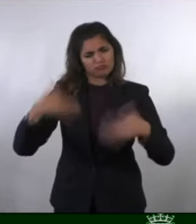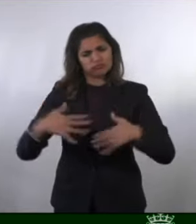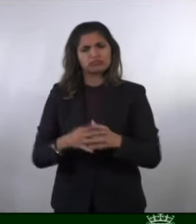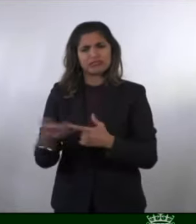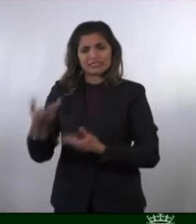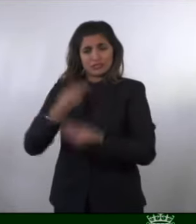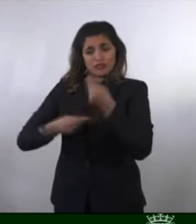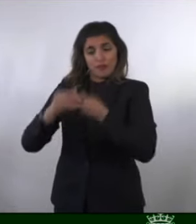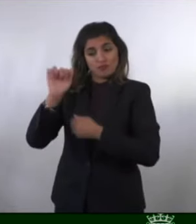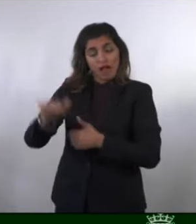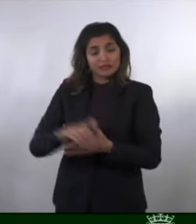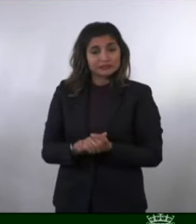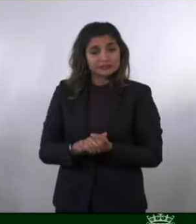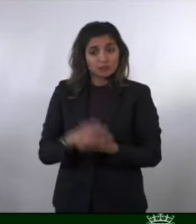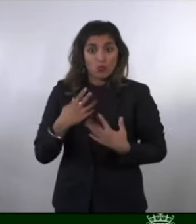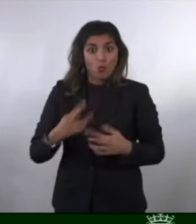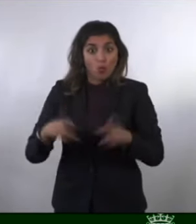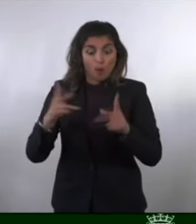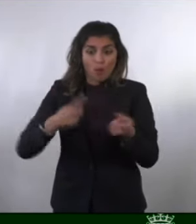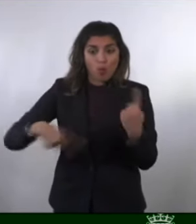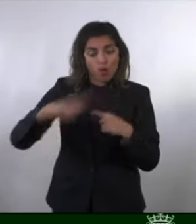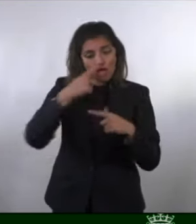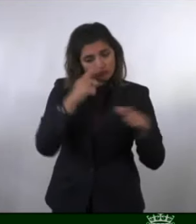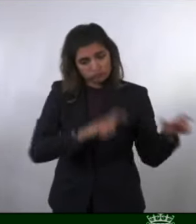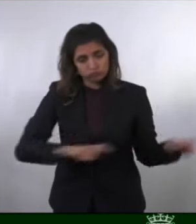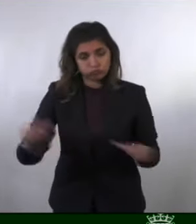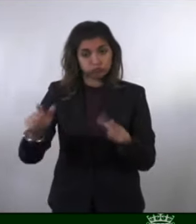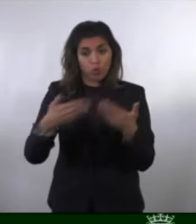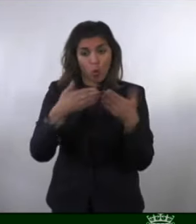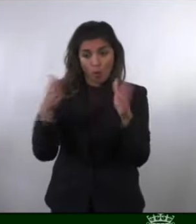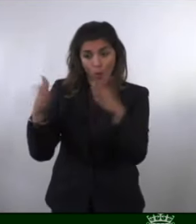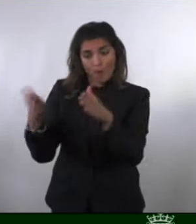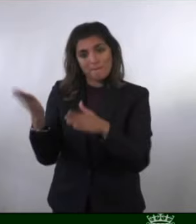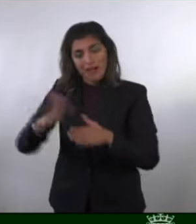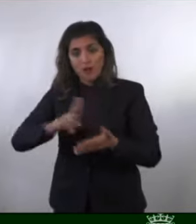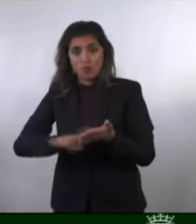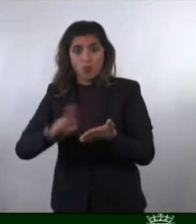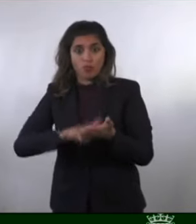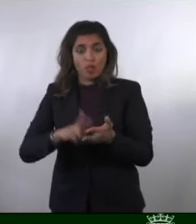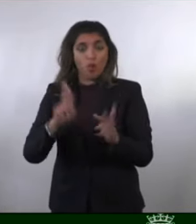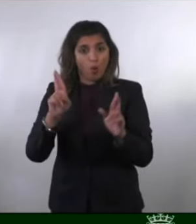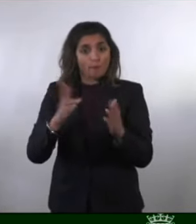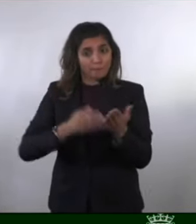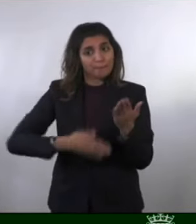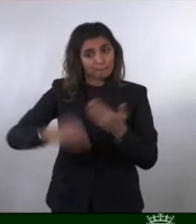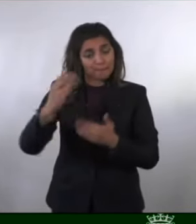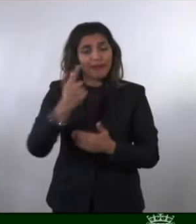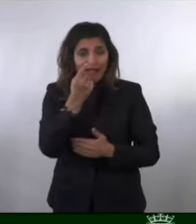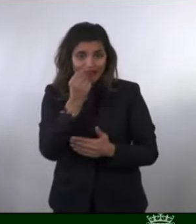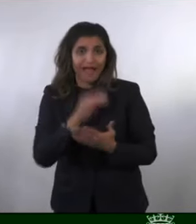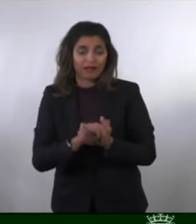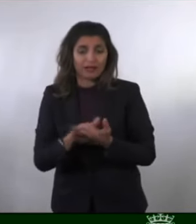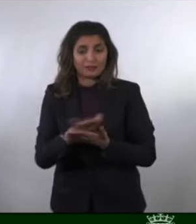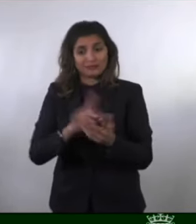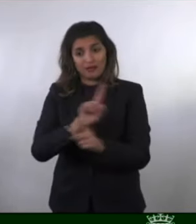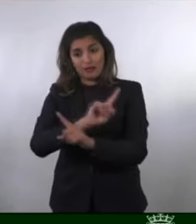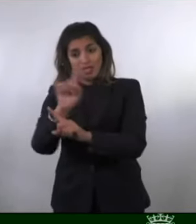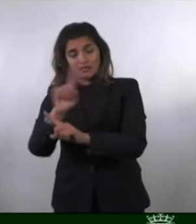and let's hope that we can get them all fully open as soon as possible, so that they can enjoy the benefits of